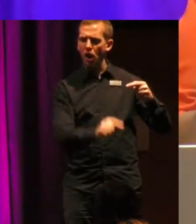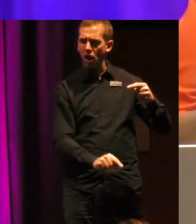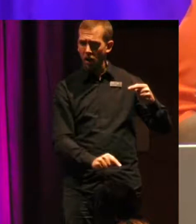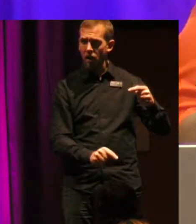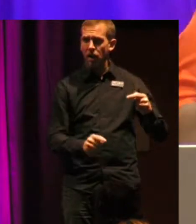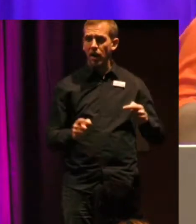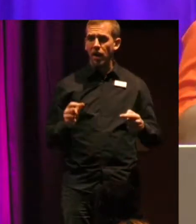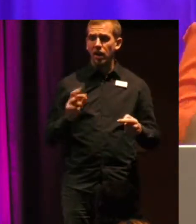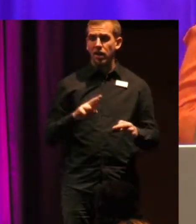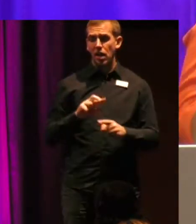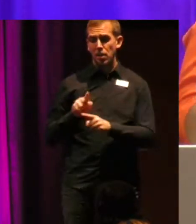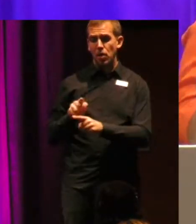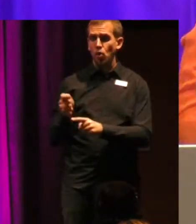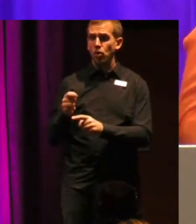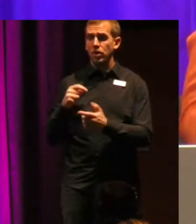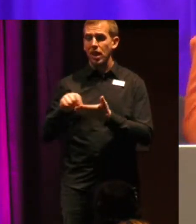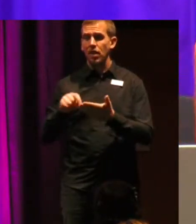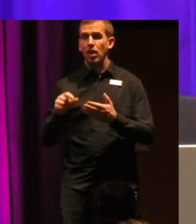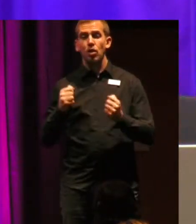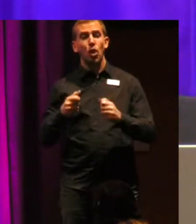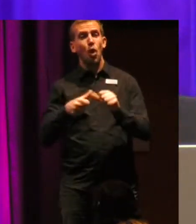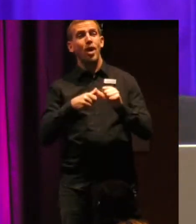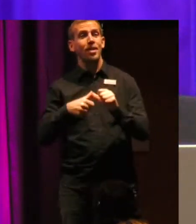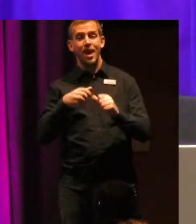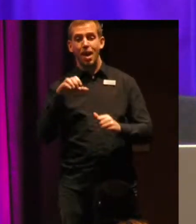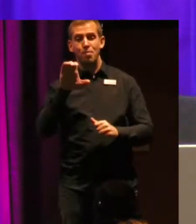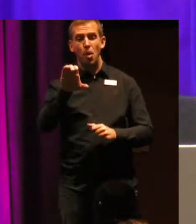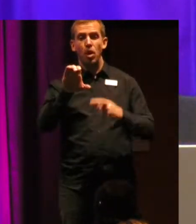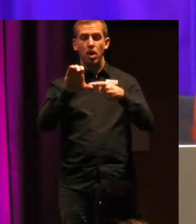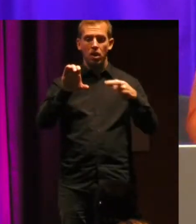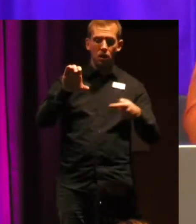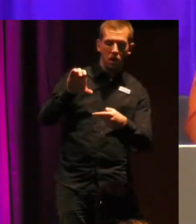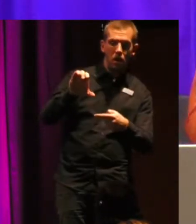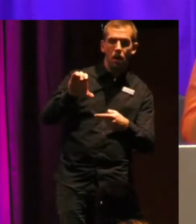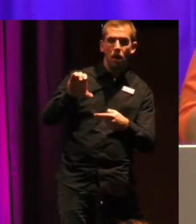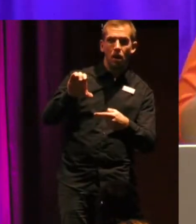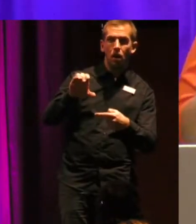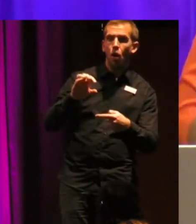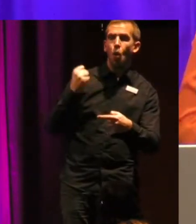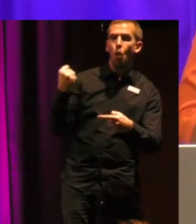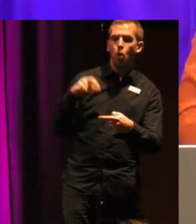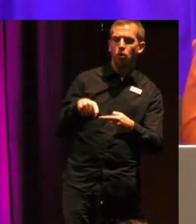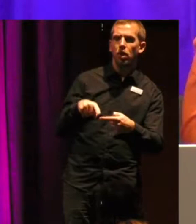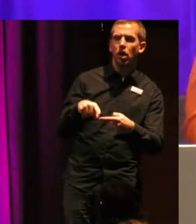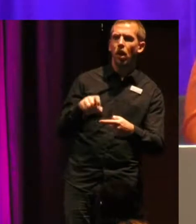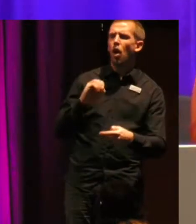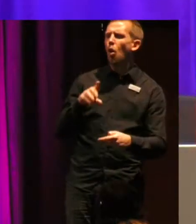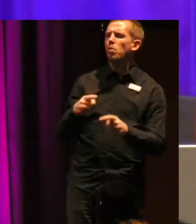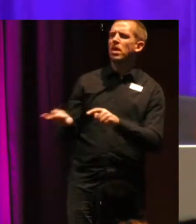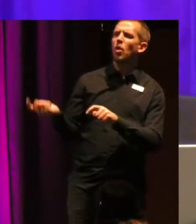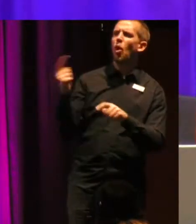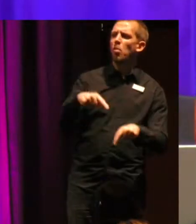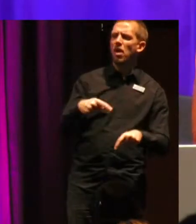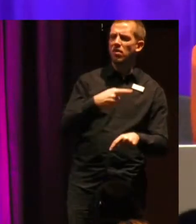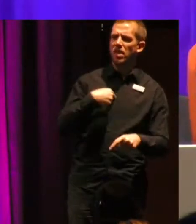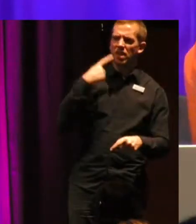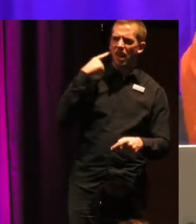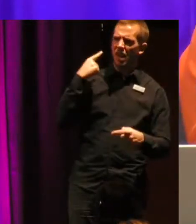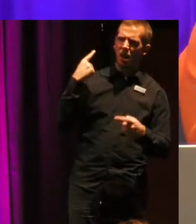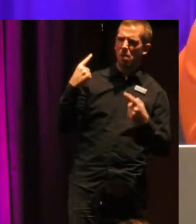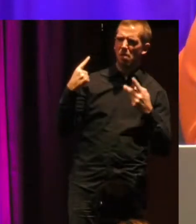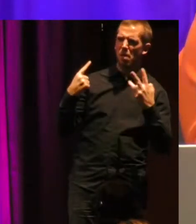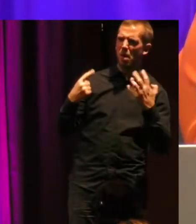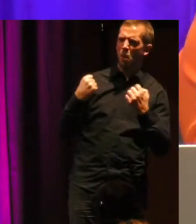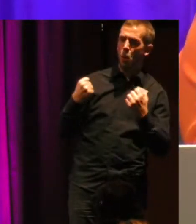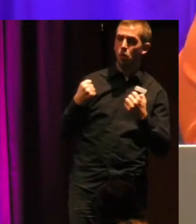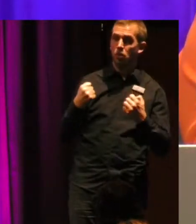to organize something, and someone writes them a threatening message. So like, if you show up here and you give this speech, you know, we're going to get you.